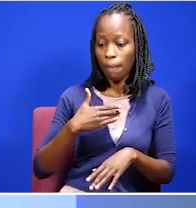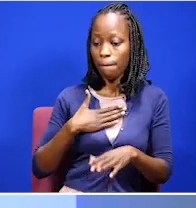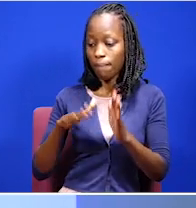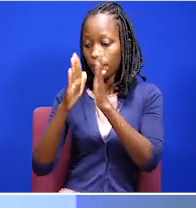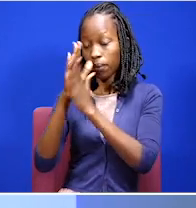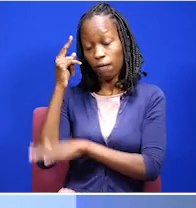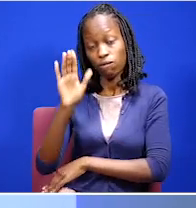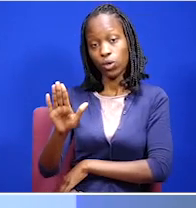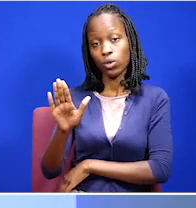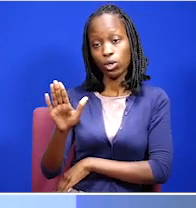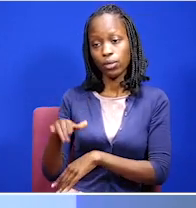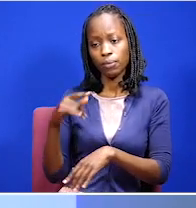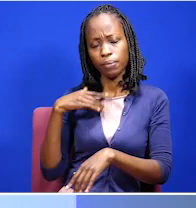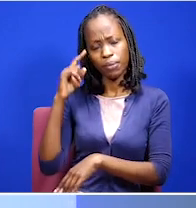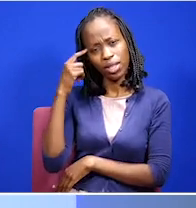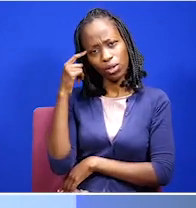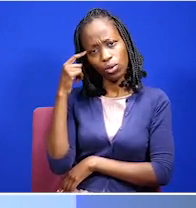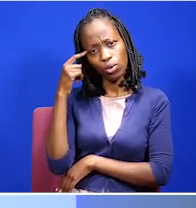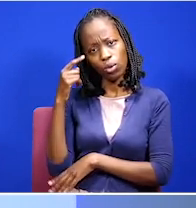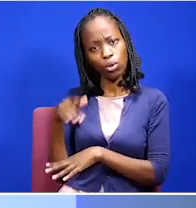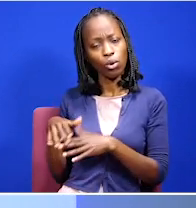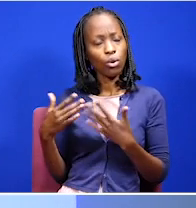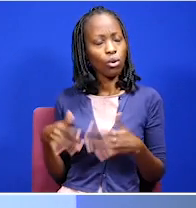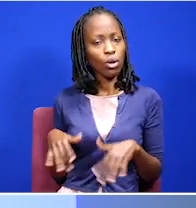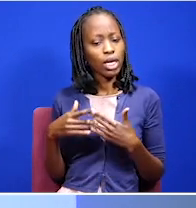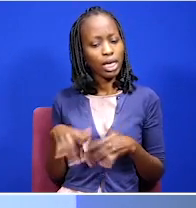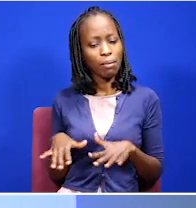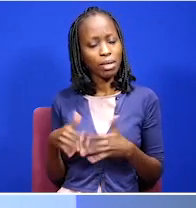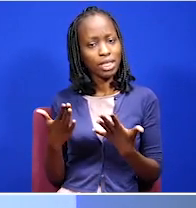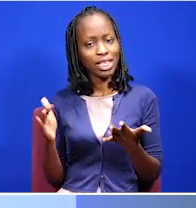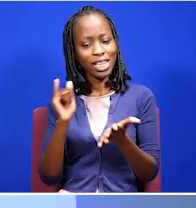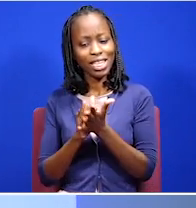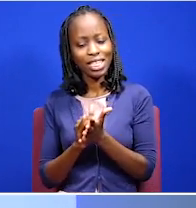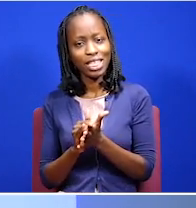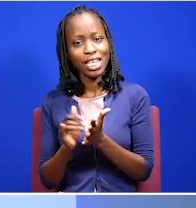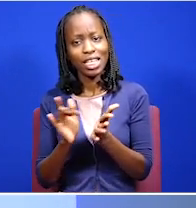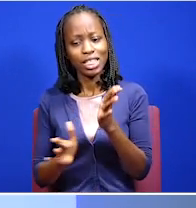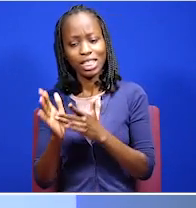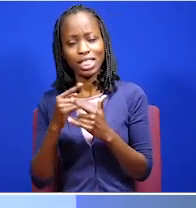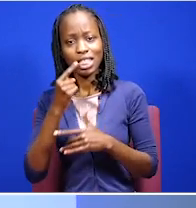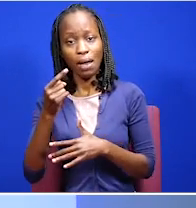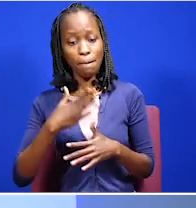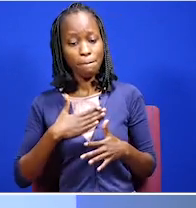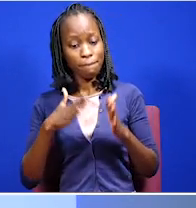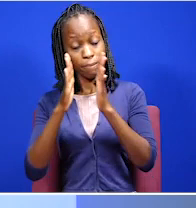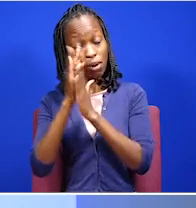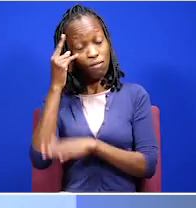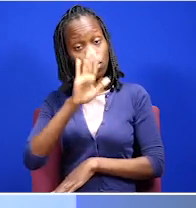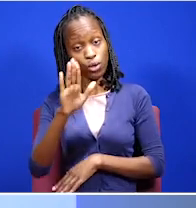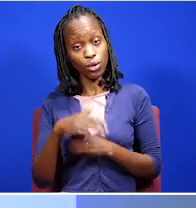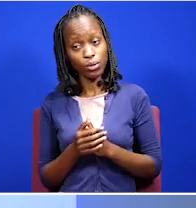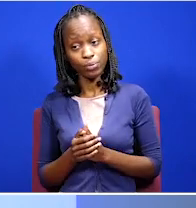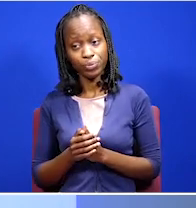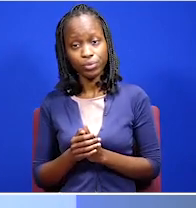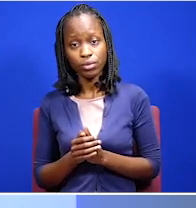Simon, I have prayed for you. And I thought, wow, what a thing that Christ would say, I have